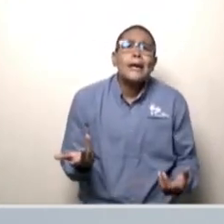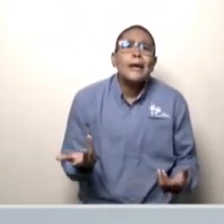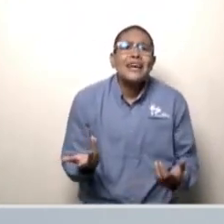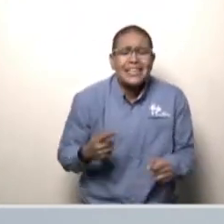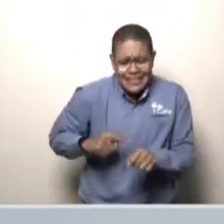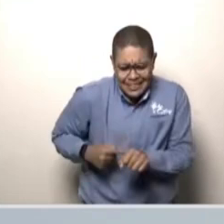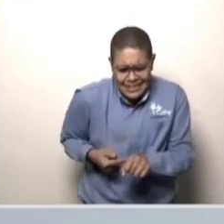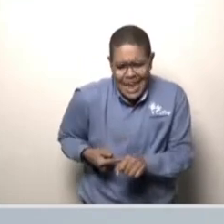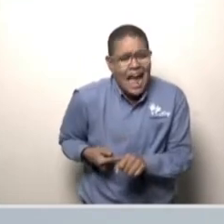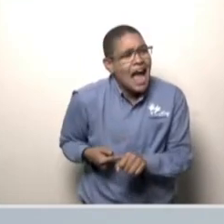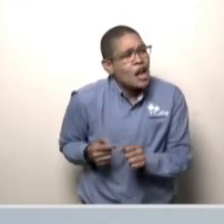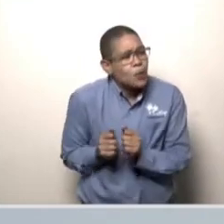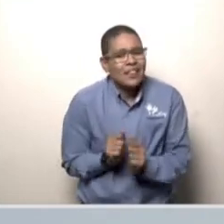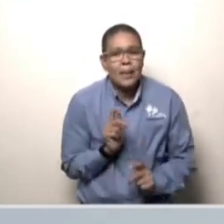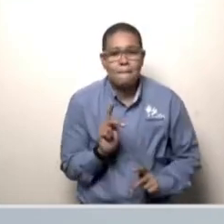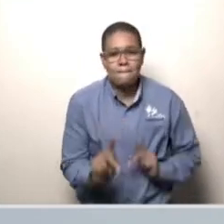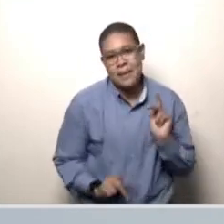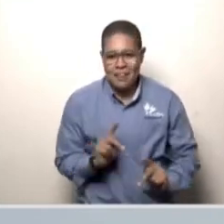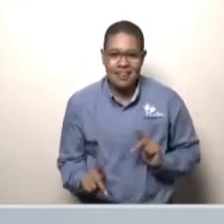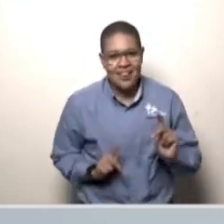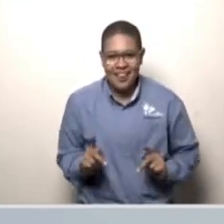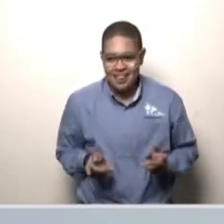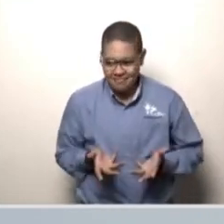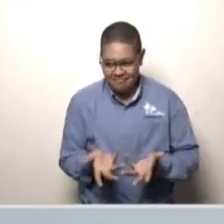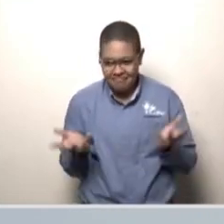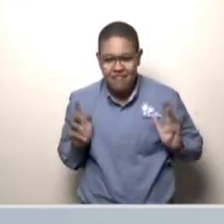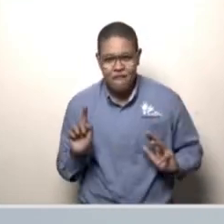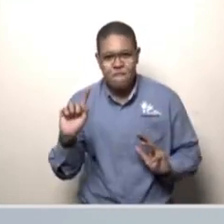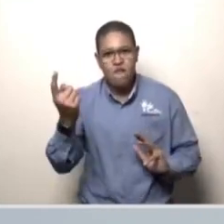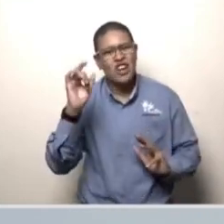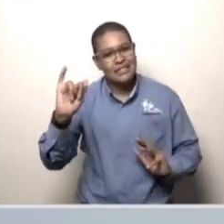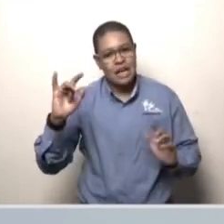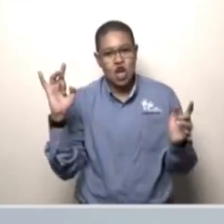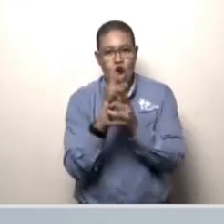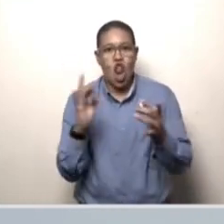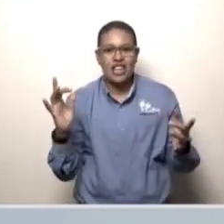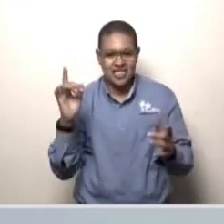beginning with the people. There is that deep connection